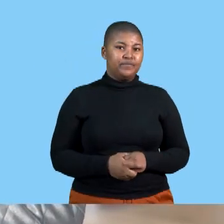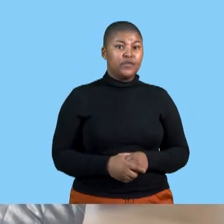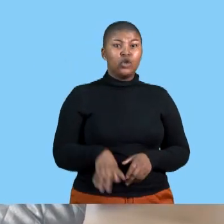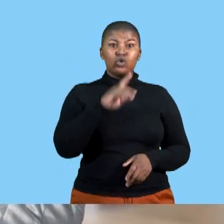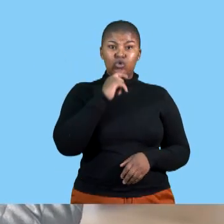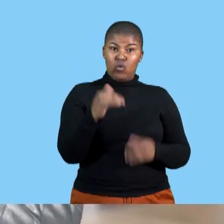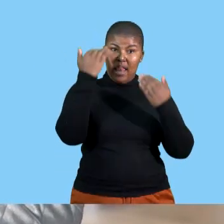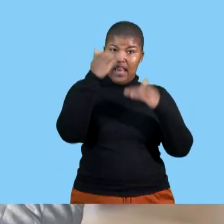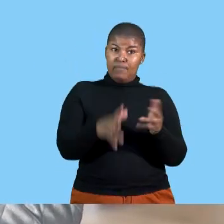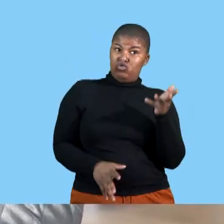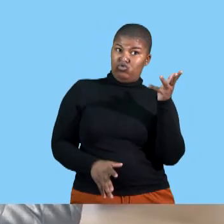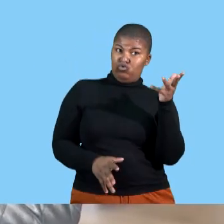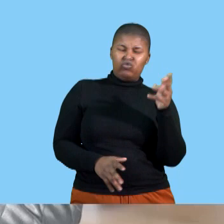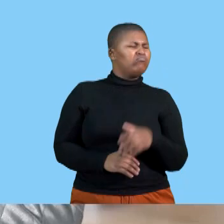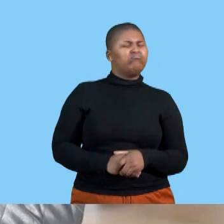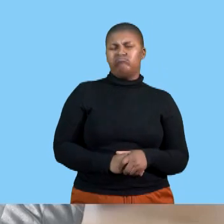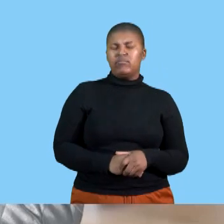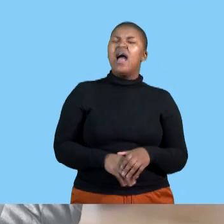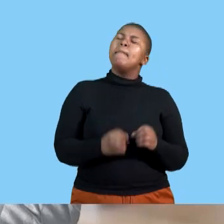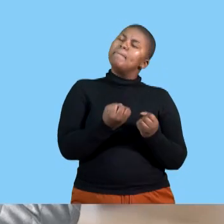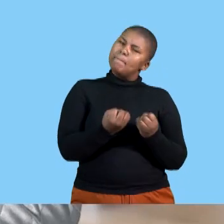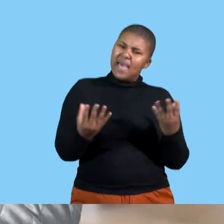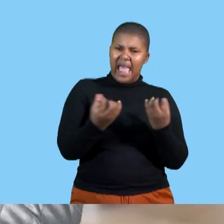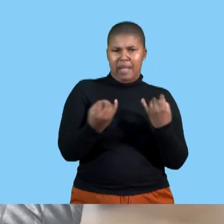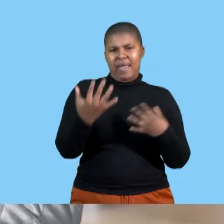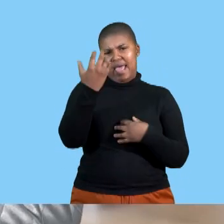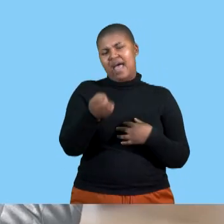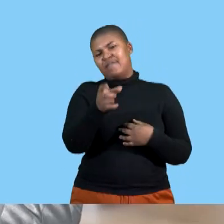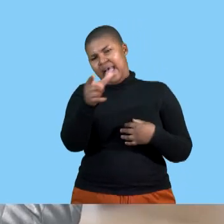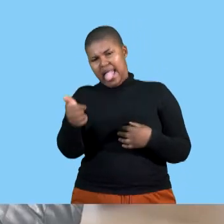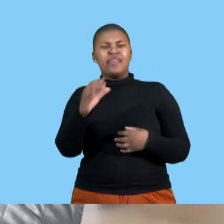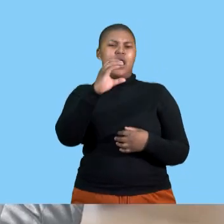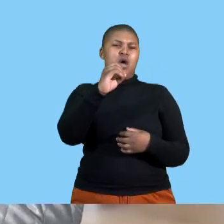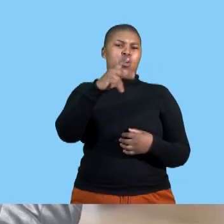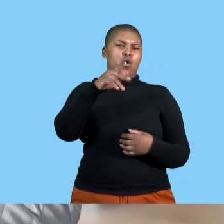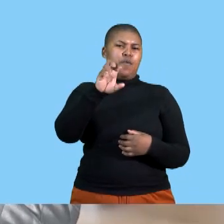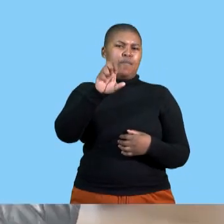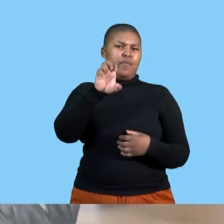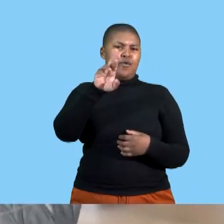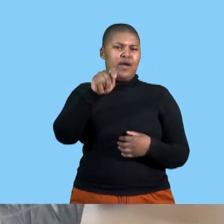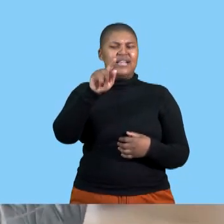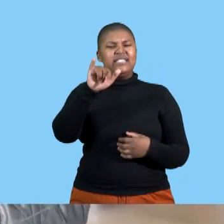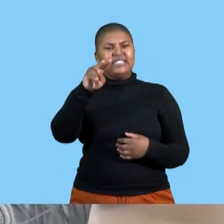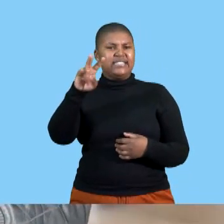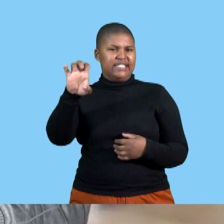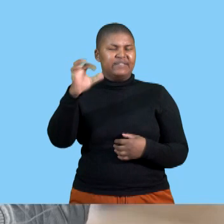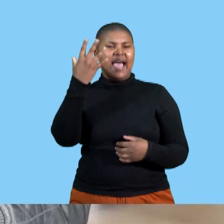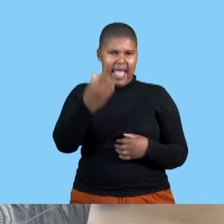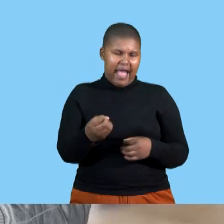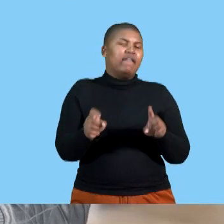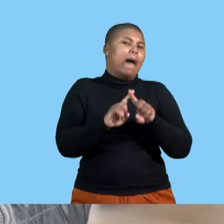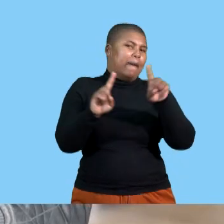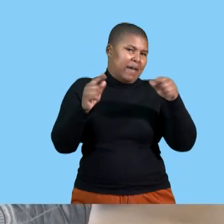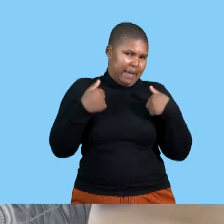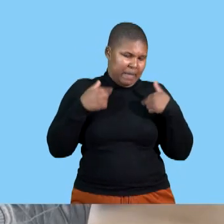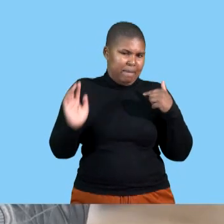not endless of cooperatives. It's not the only cooperatives that you see that we only have. There are also other cooperatives, but just